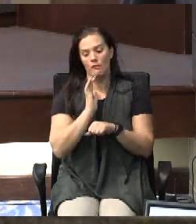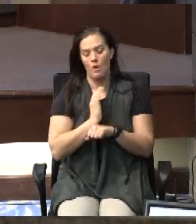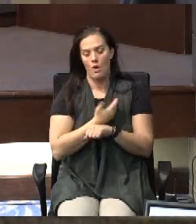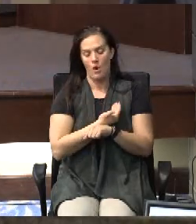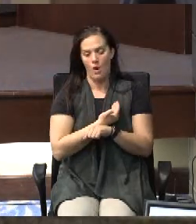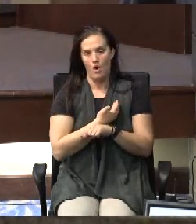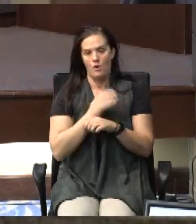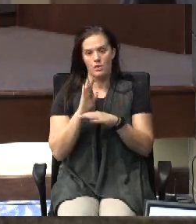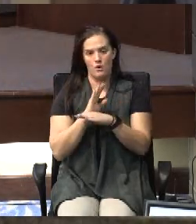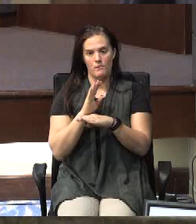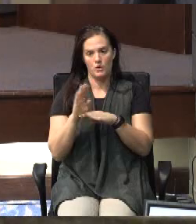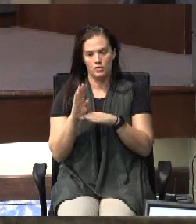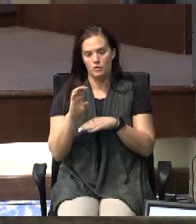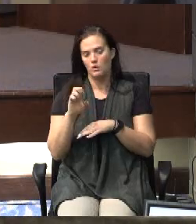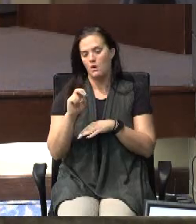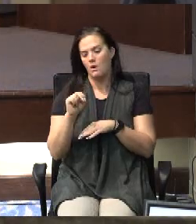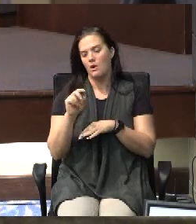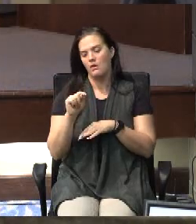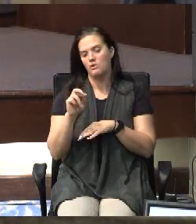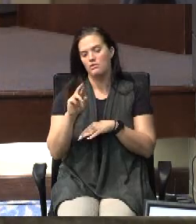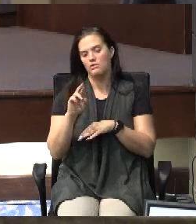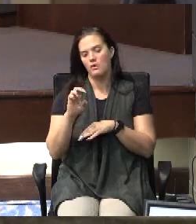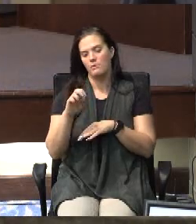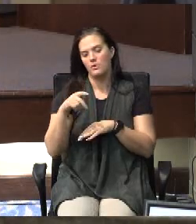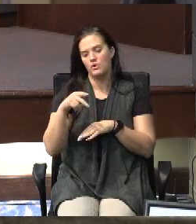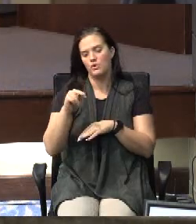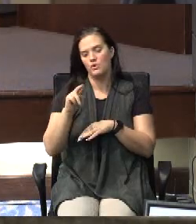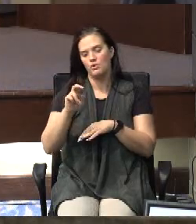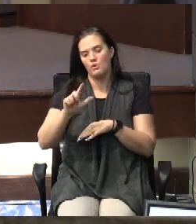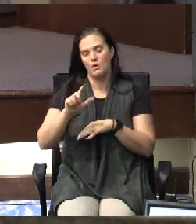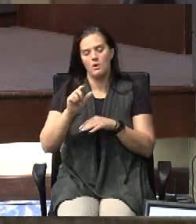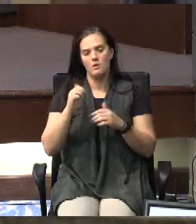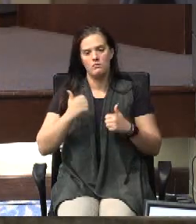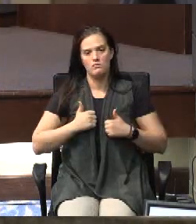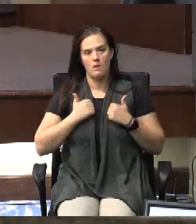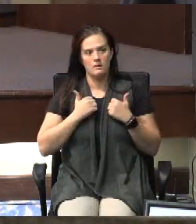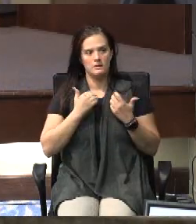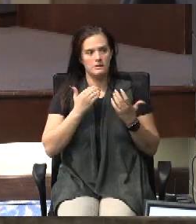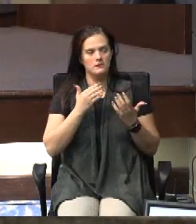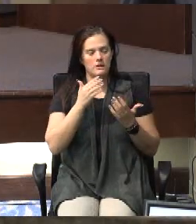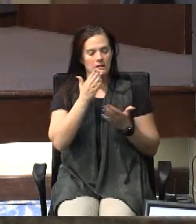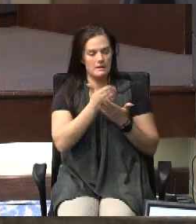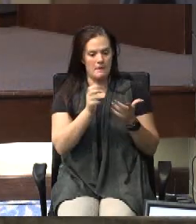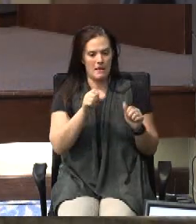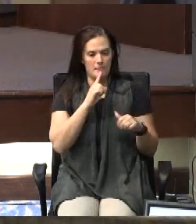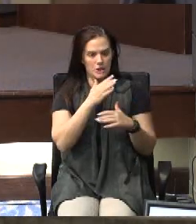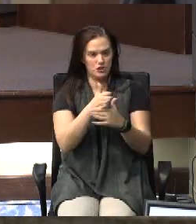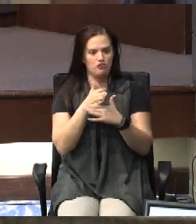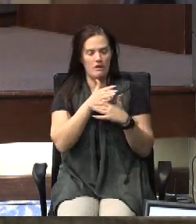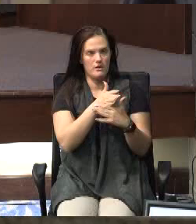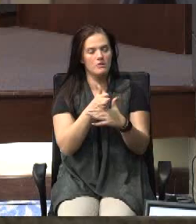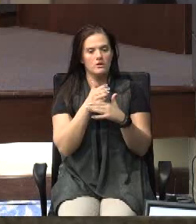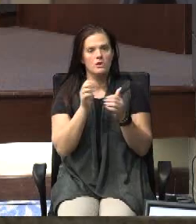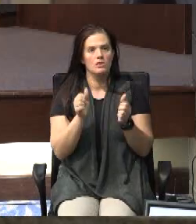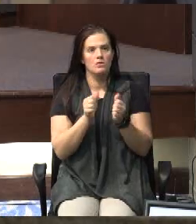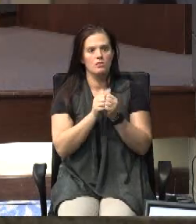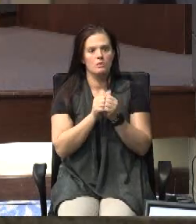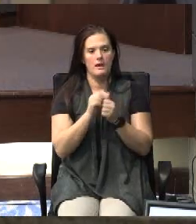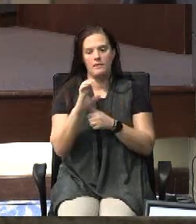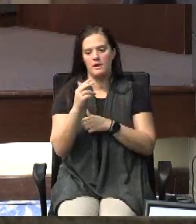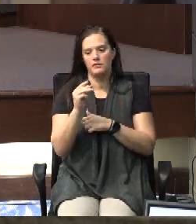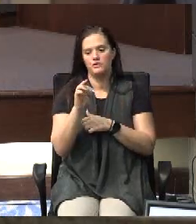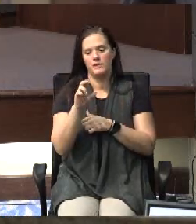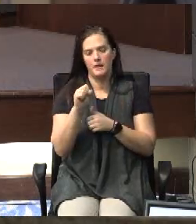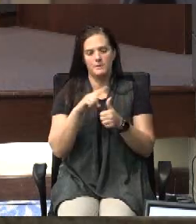our commercial or entrepreneurial residents. Then that's something that could be shared, you know, with the chambers,